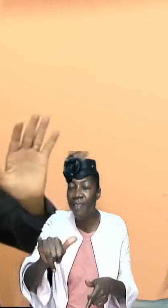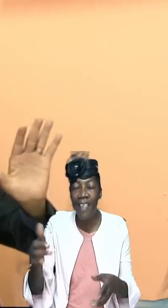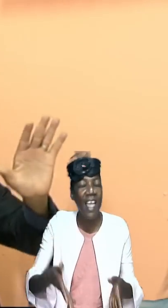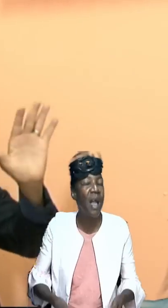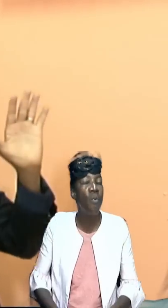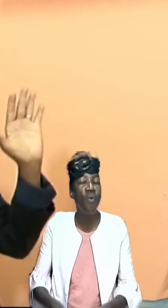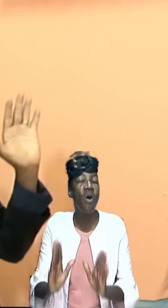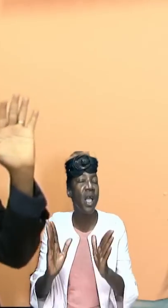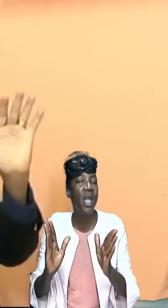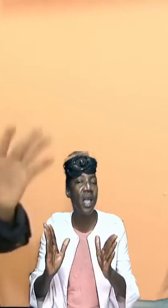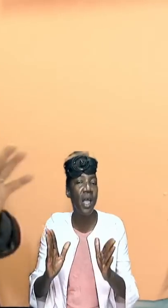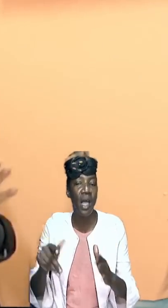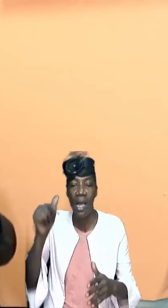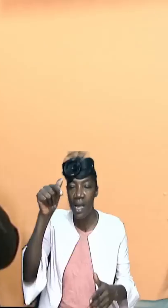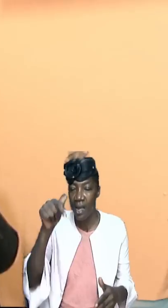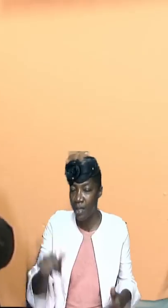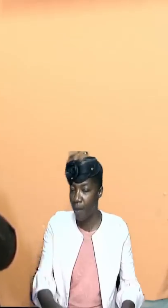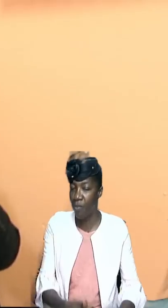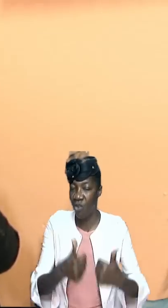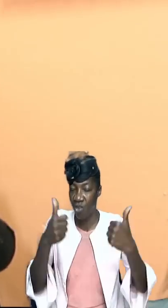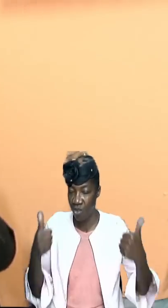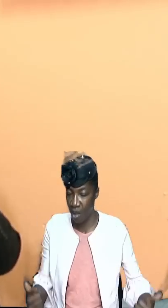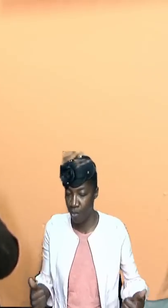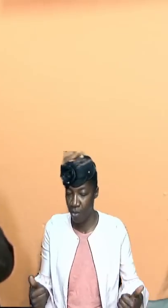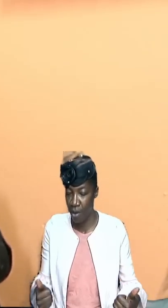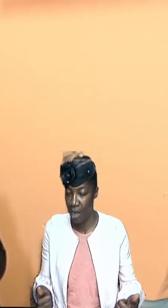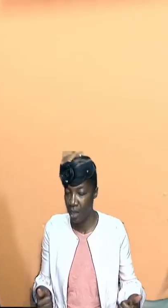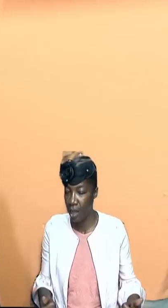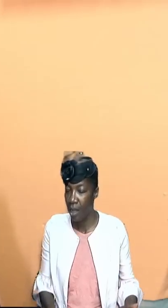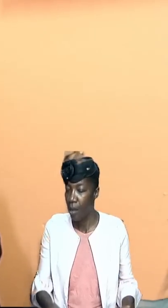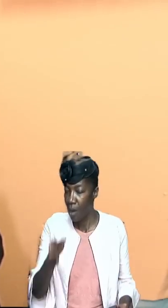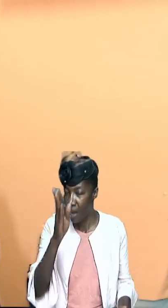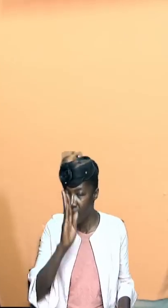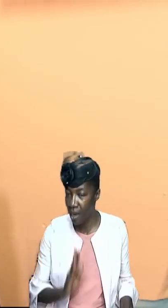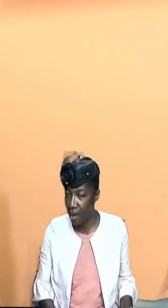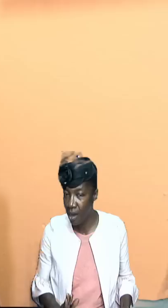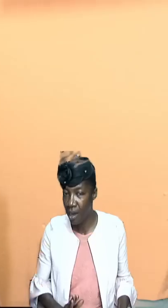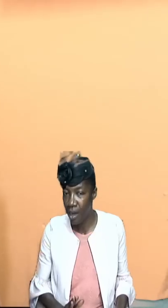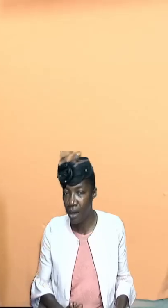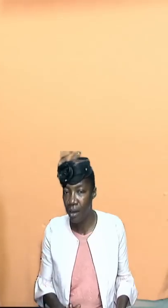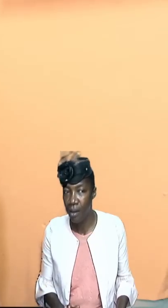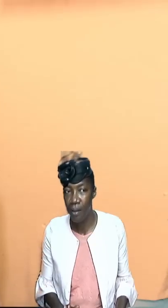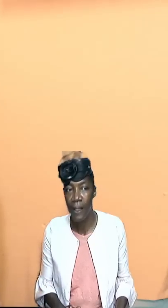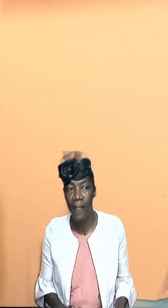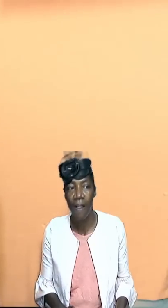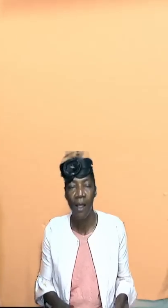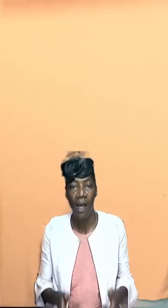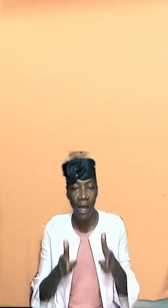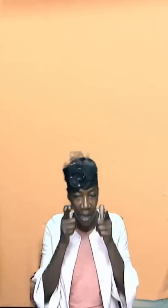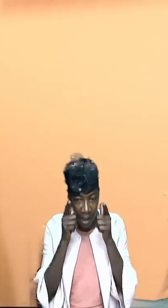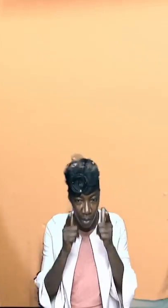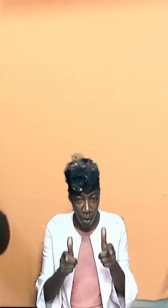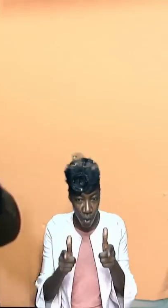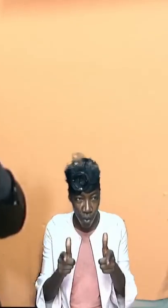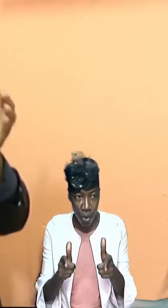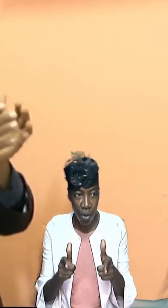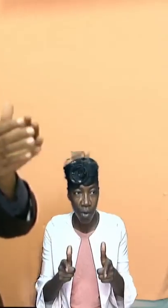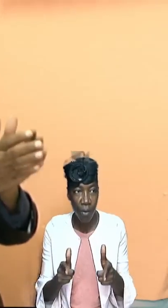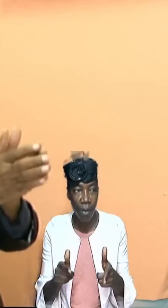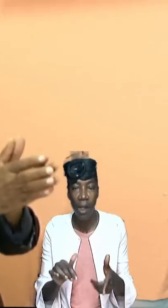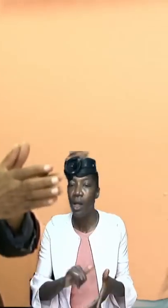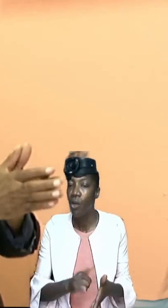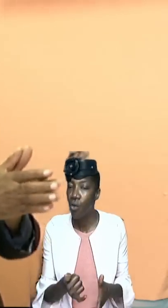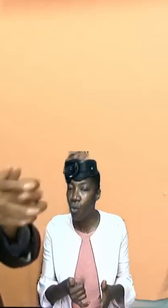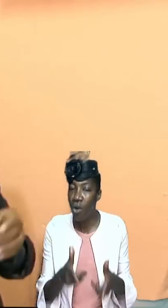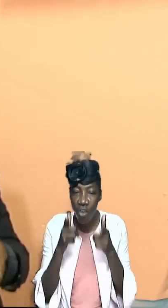different locations, dispersed by Almighty God. And those look alike that are here, those